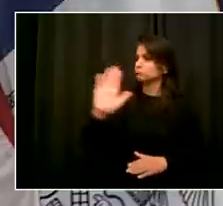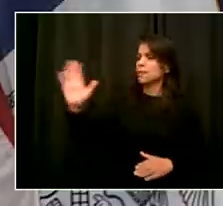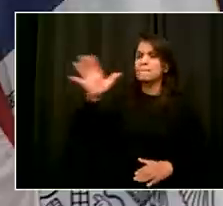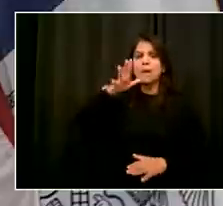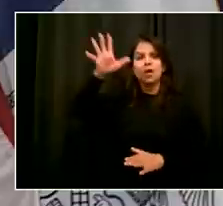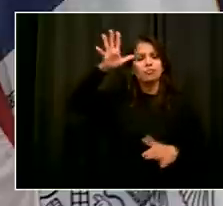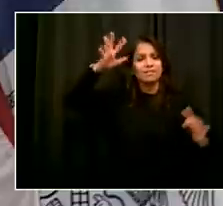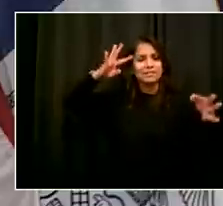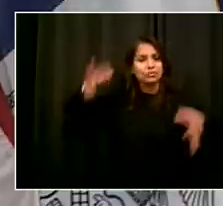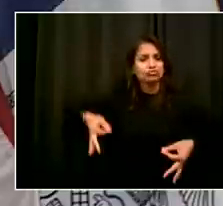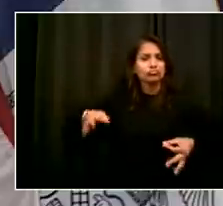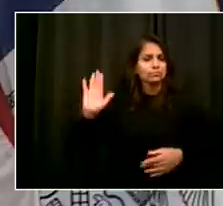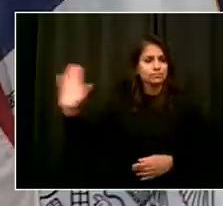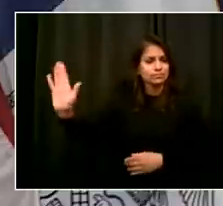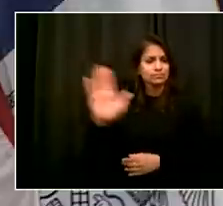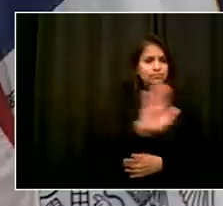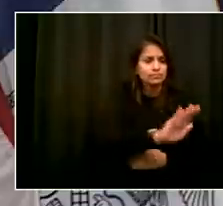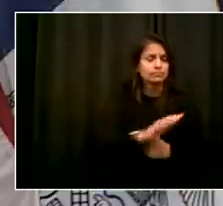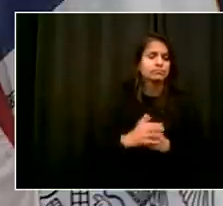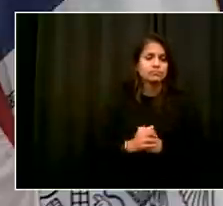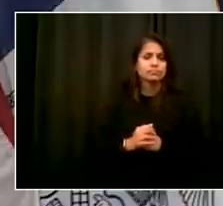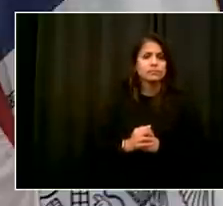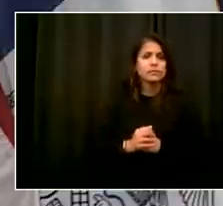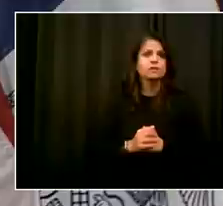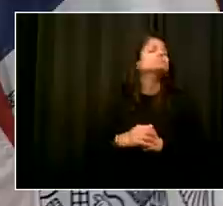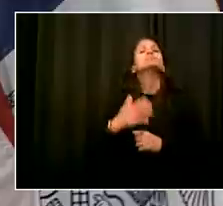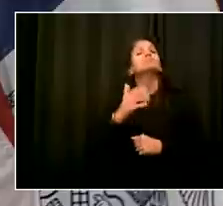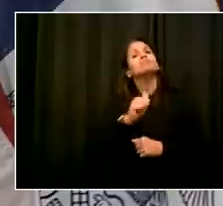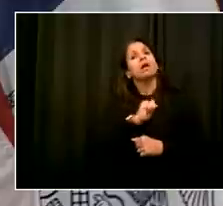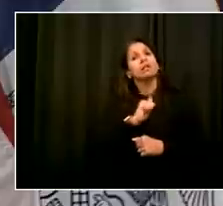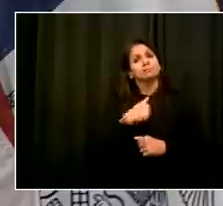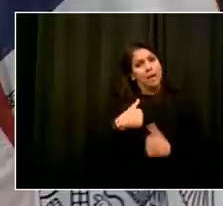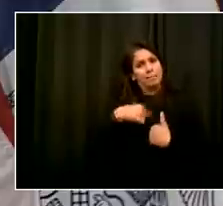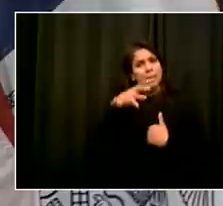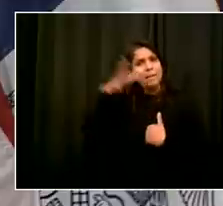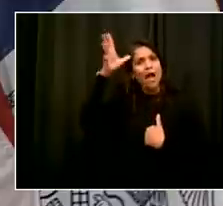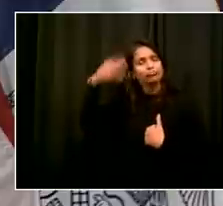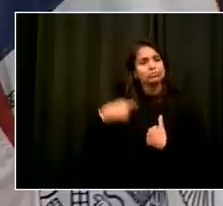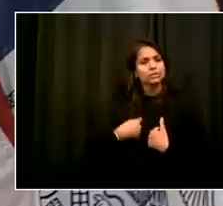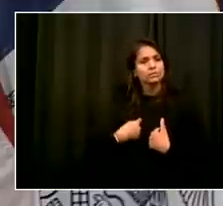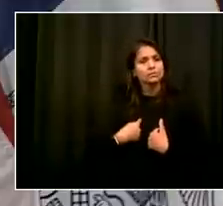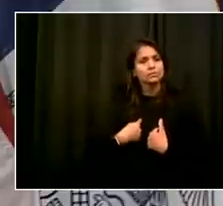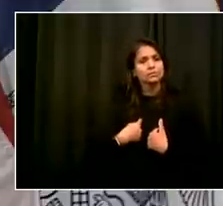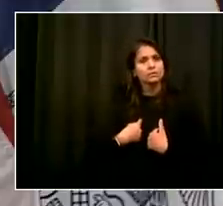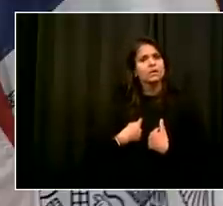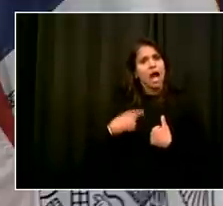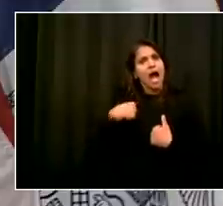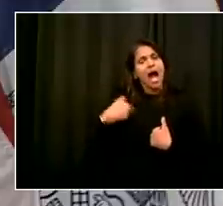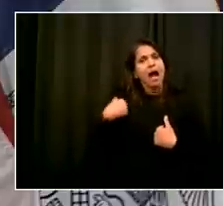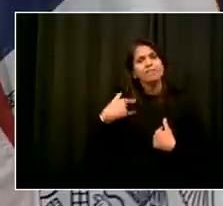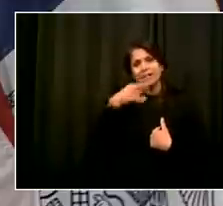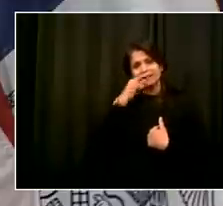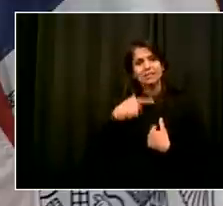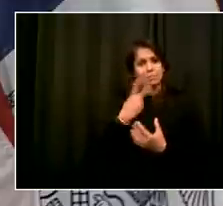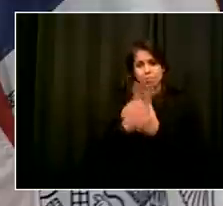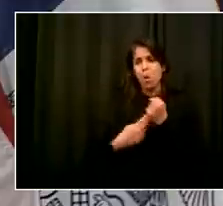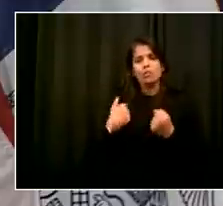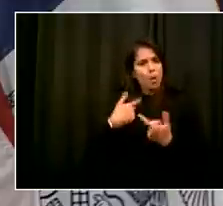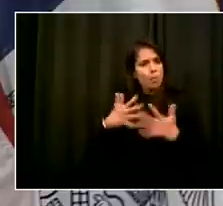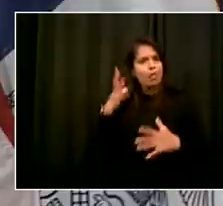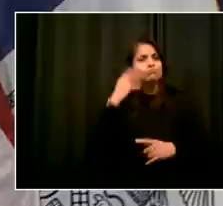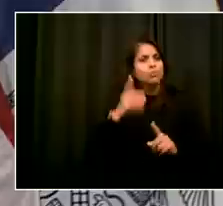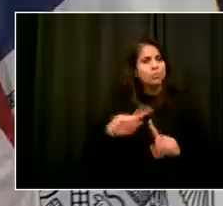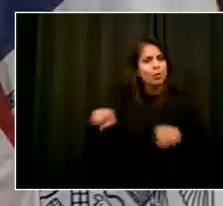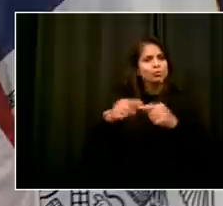parents. We many times have said to parents, this is what you feel is right. Whatever you want to do is what we